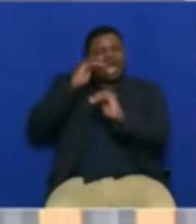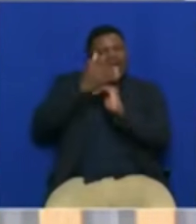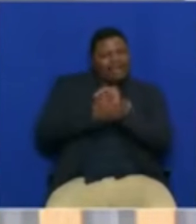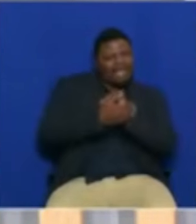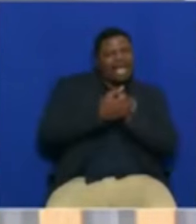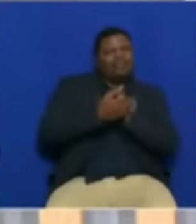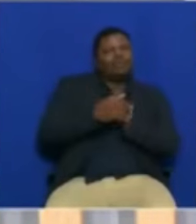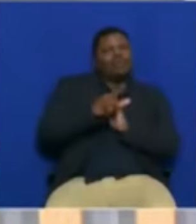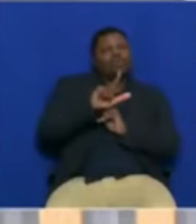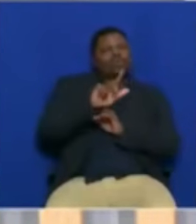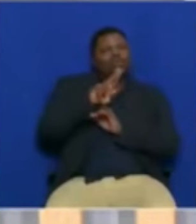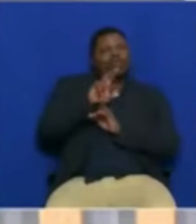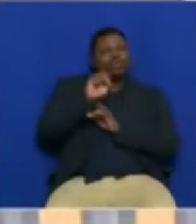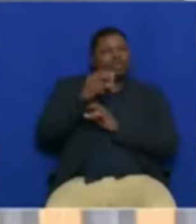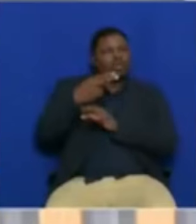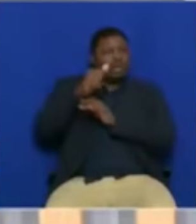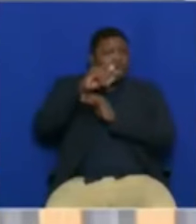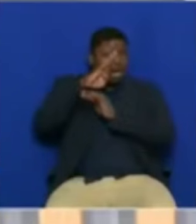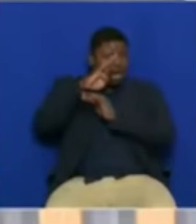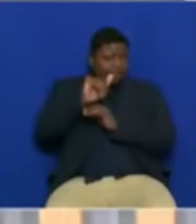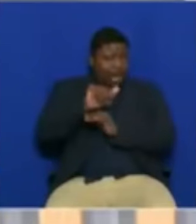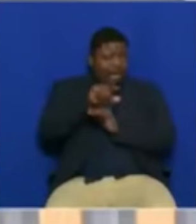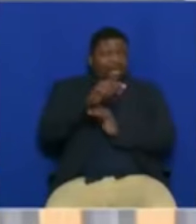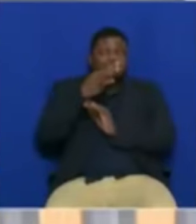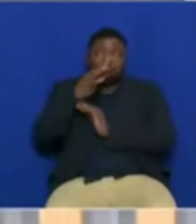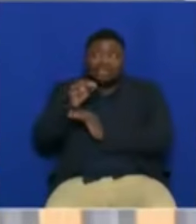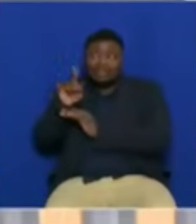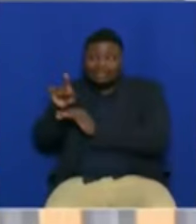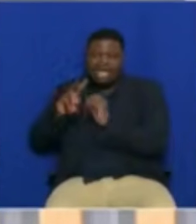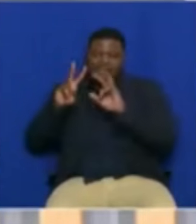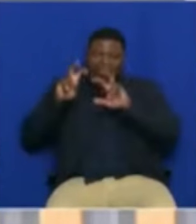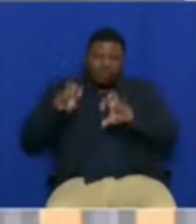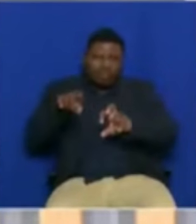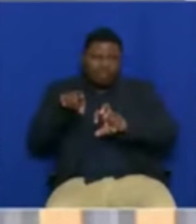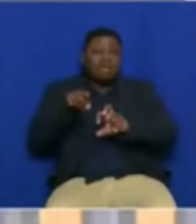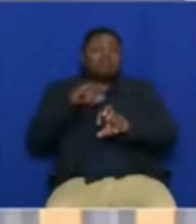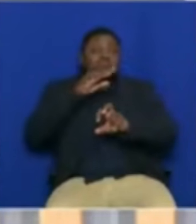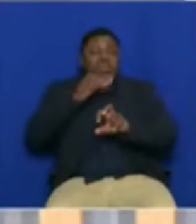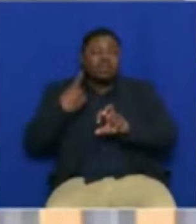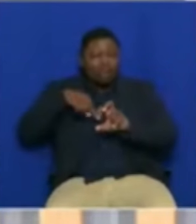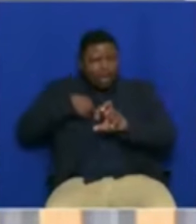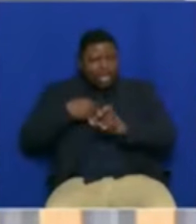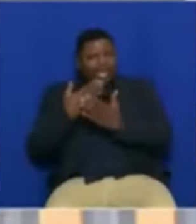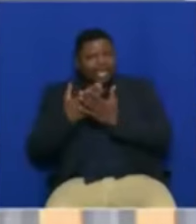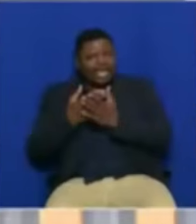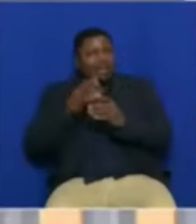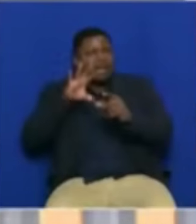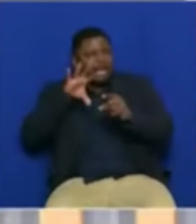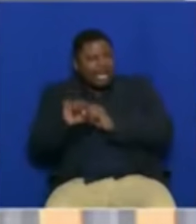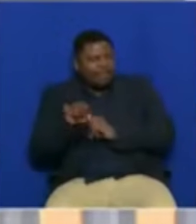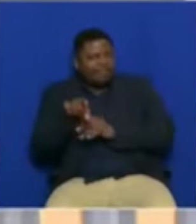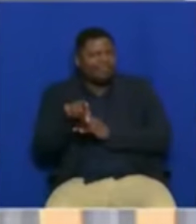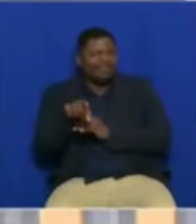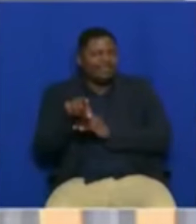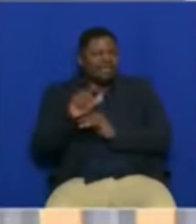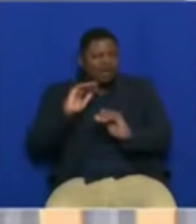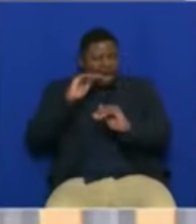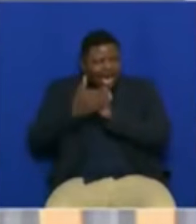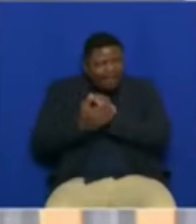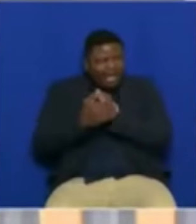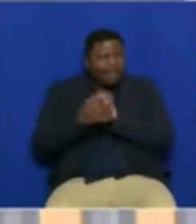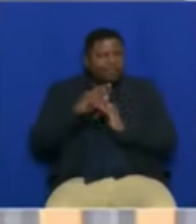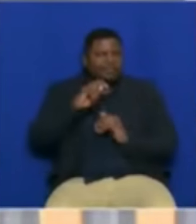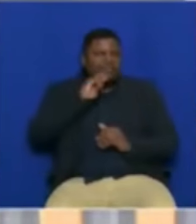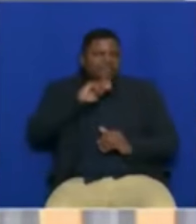you saying looking at it we will see that General Kumalo covered up, we'll see the cover up facts? No,